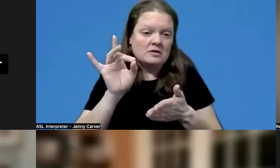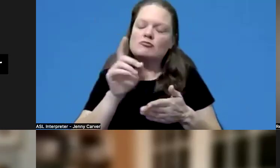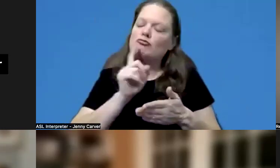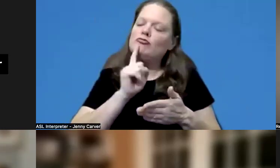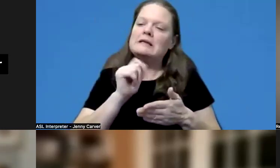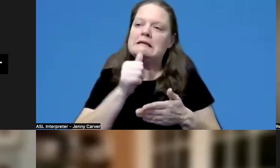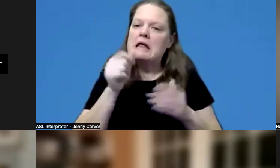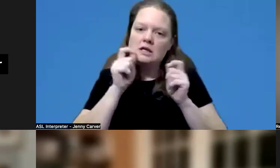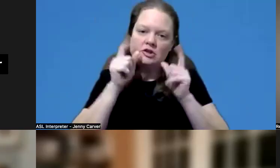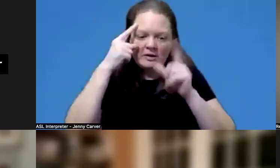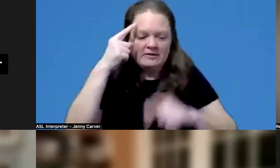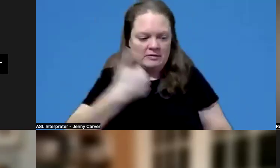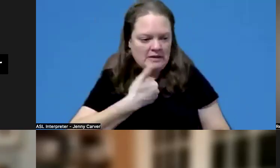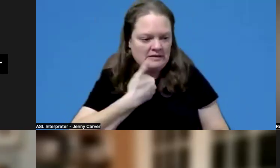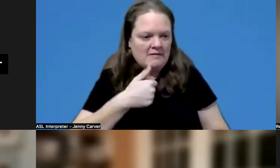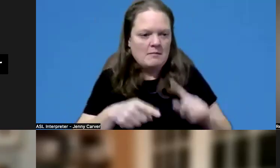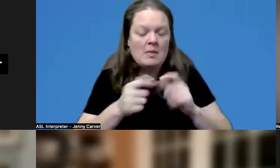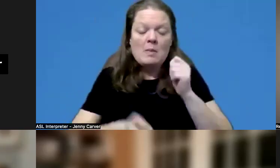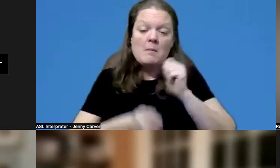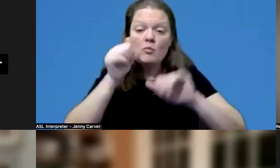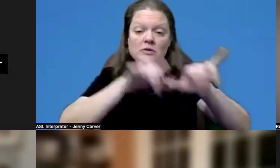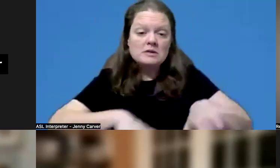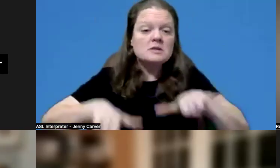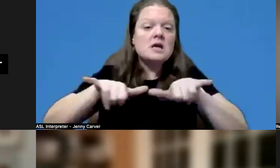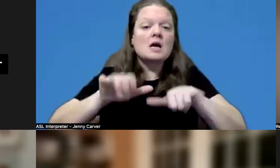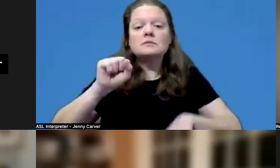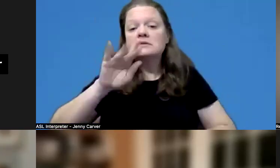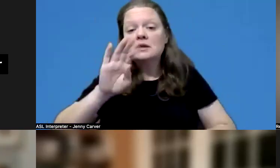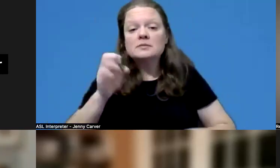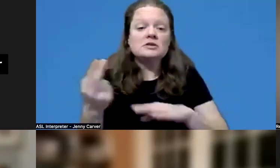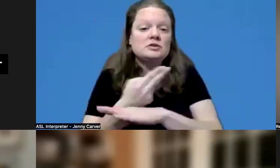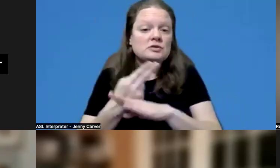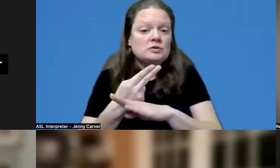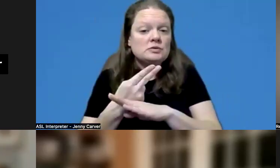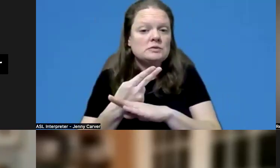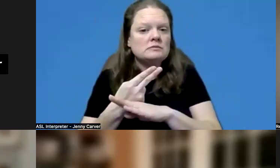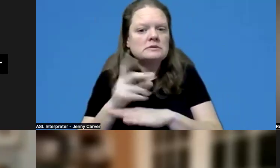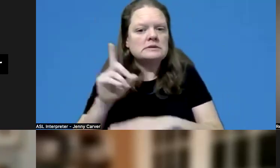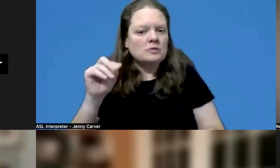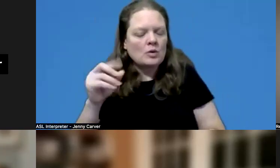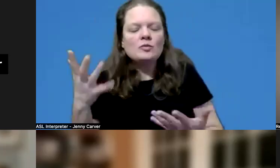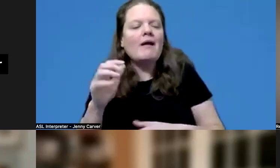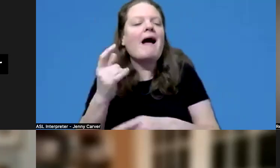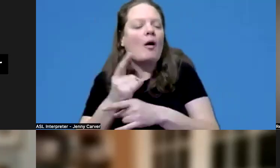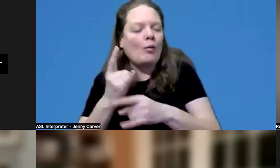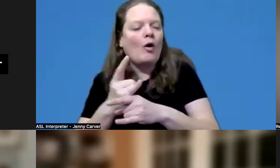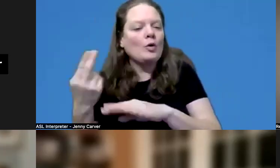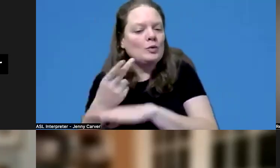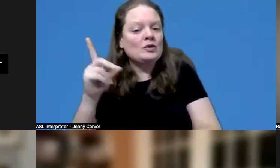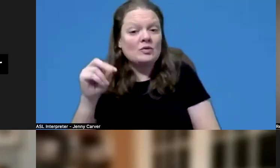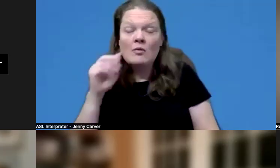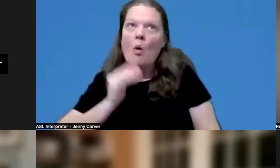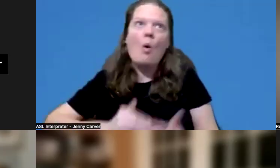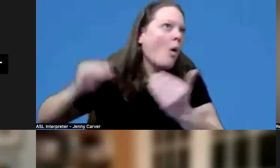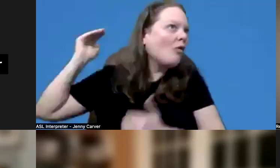not a surprise to me, is that the most common substance use disorder is alcohol use disorder,